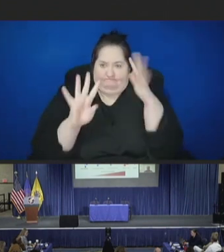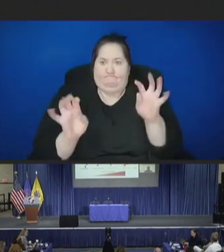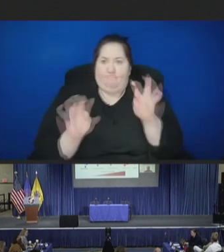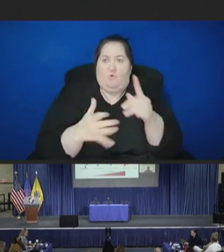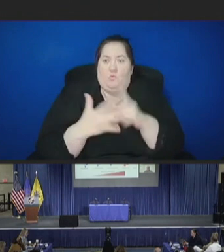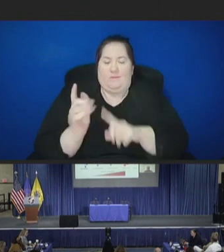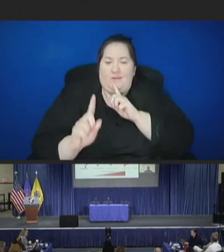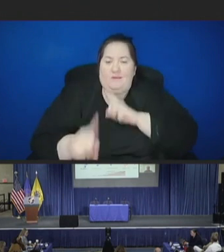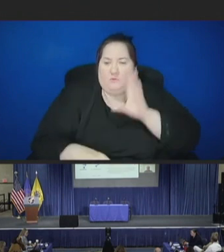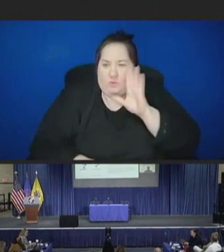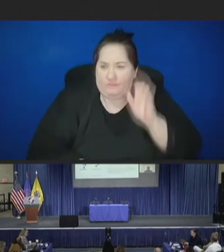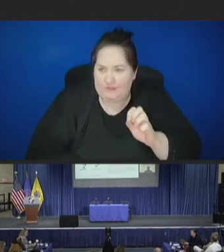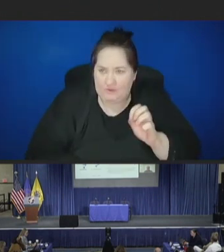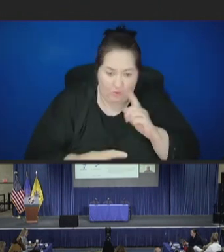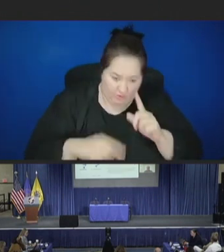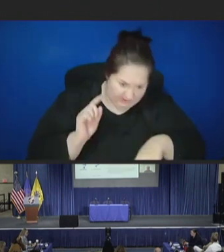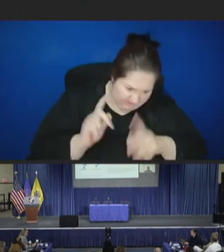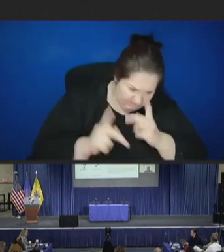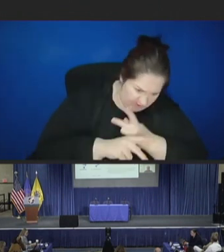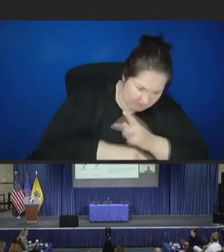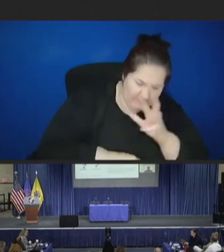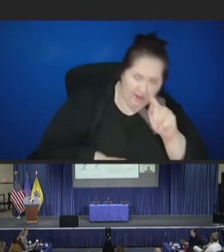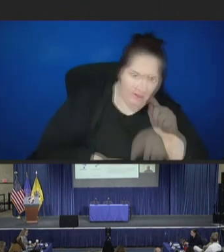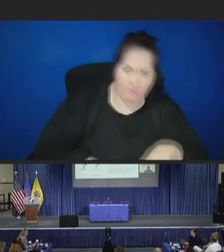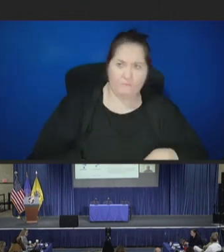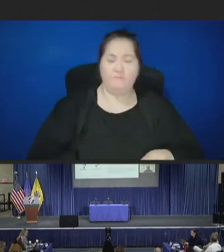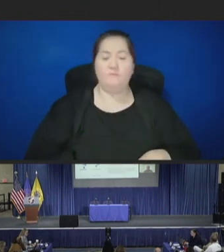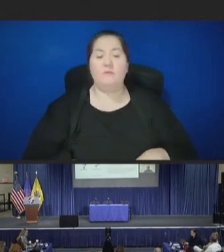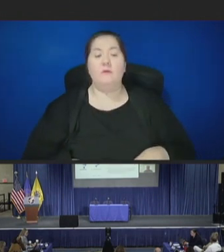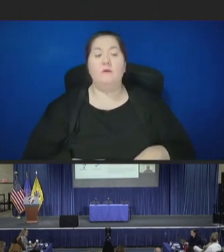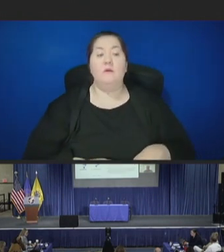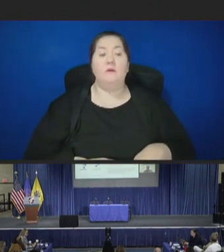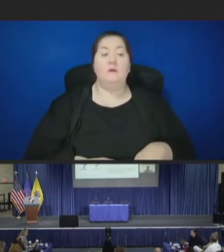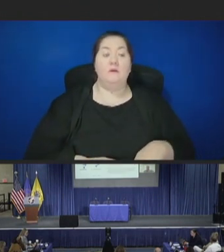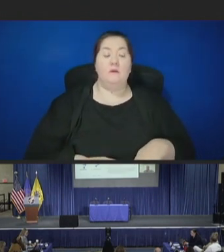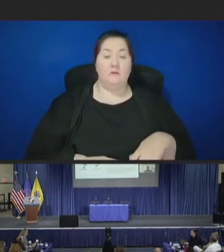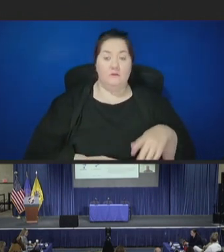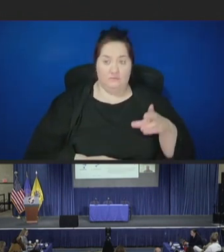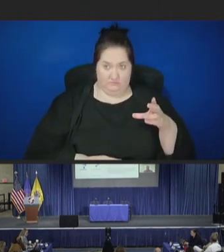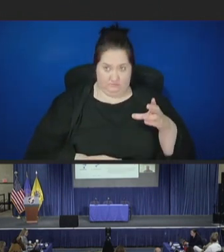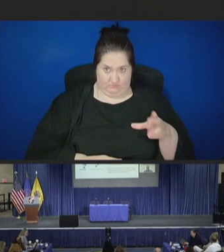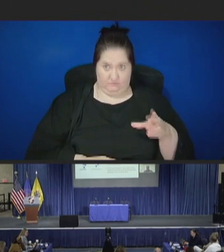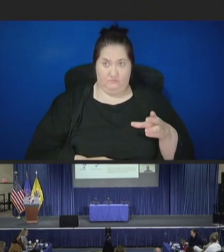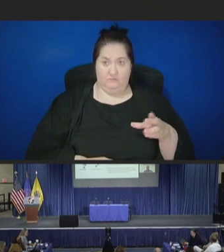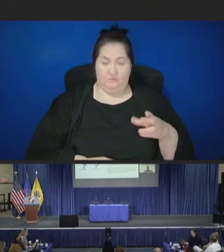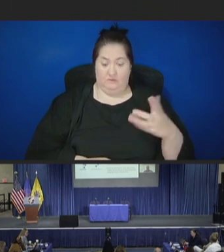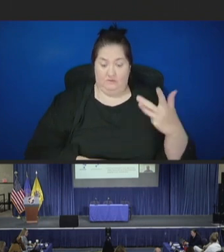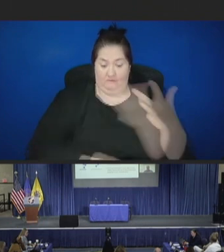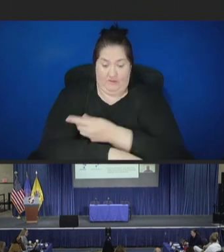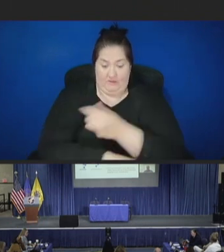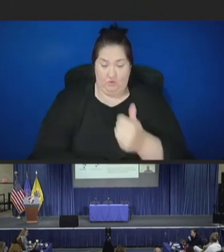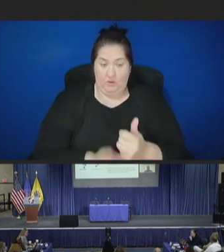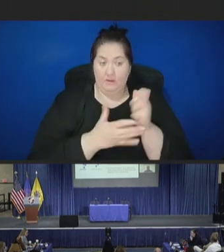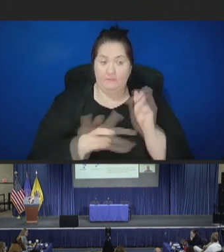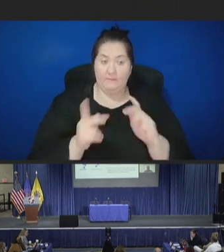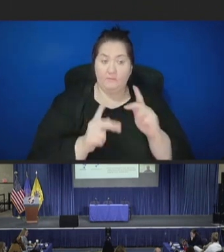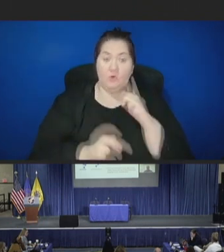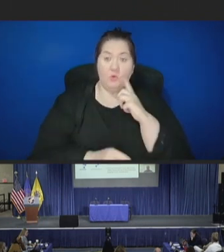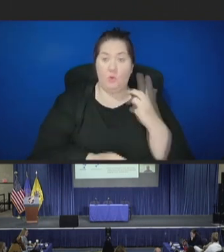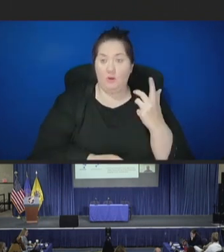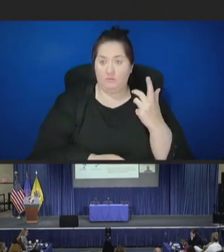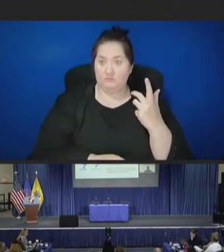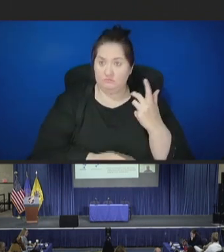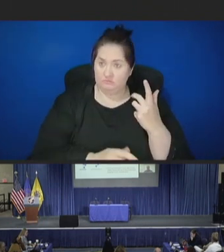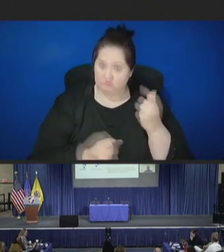vaccine strategy. Now, if you're going to make a vaccine it's going to really help people, and you're going to immunize a lot of